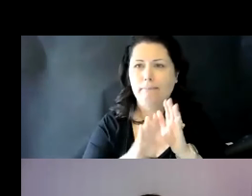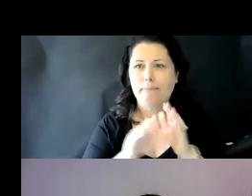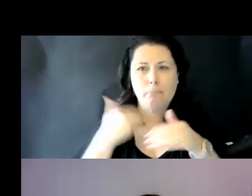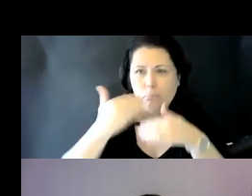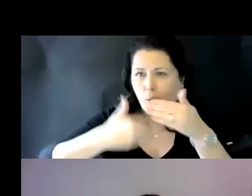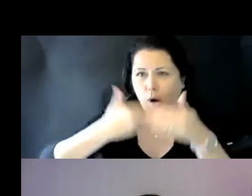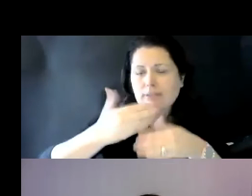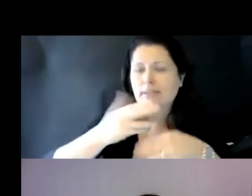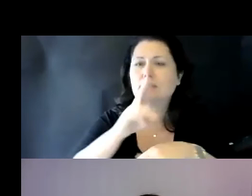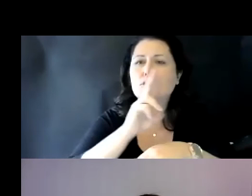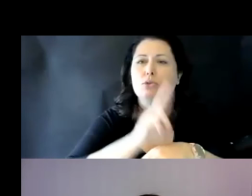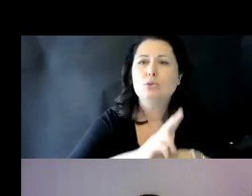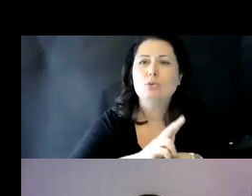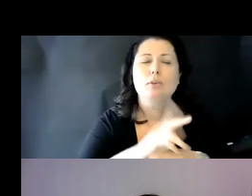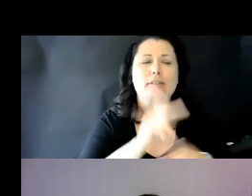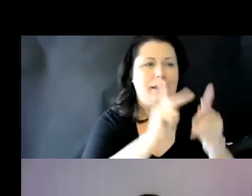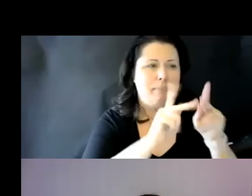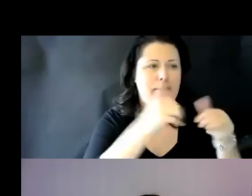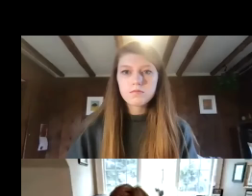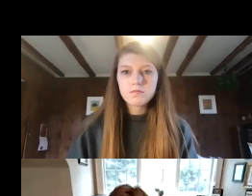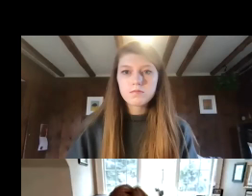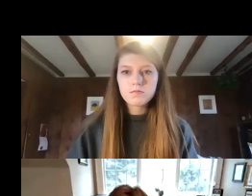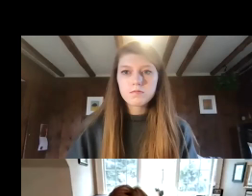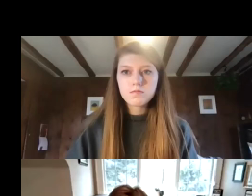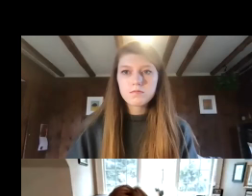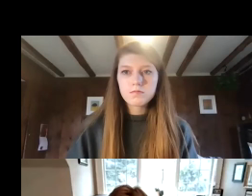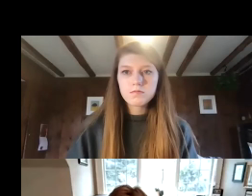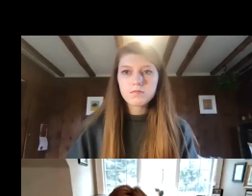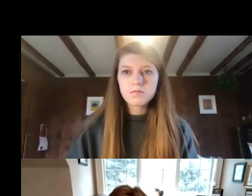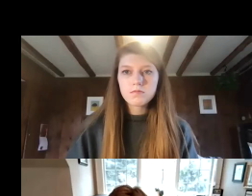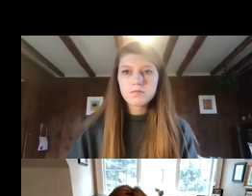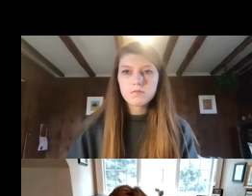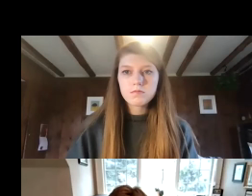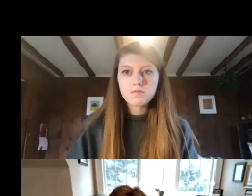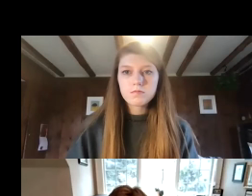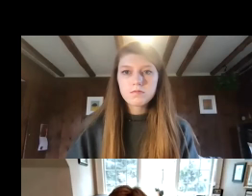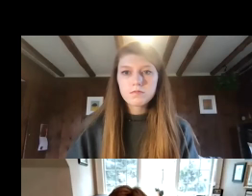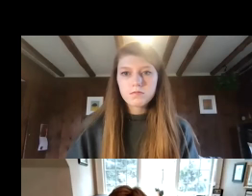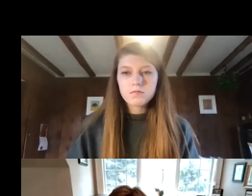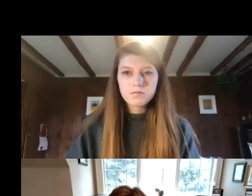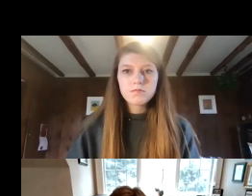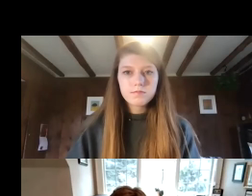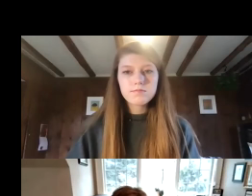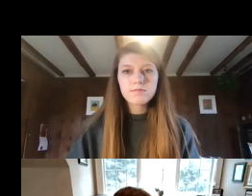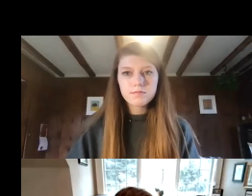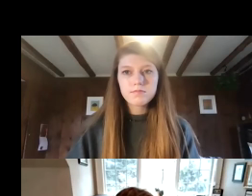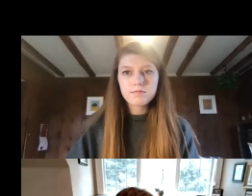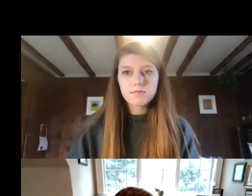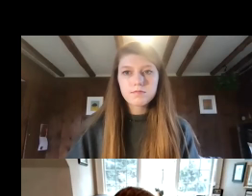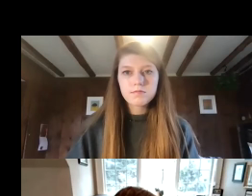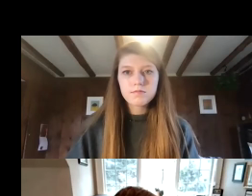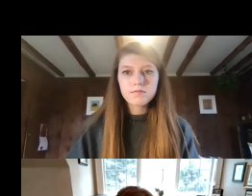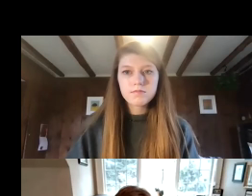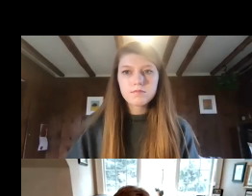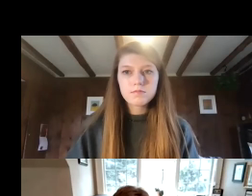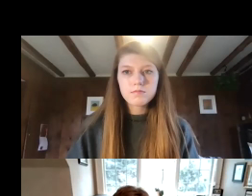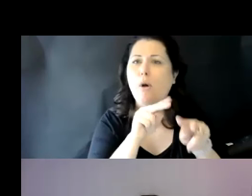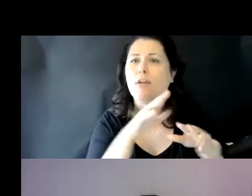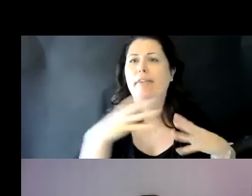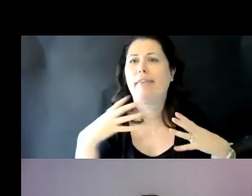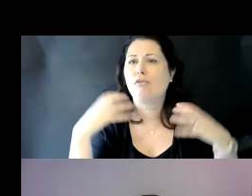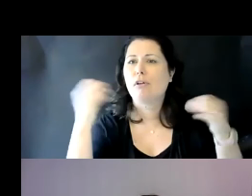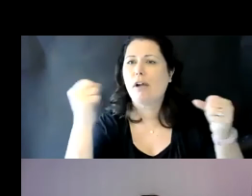using substances in treatment and recovery to develop an app that would help them track and monitor their own recovery journeys. And it could help them potentially recognize